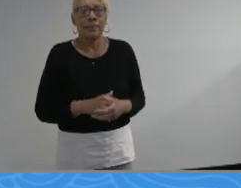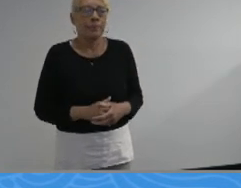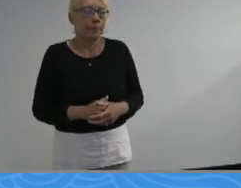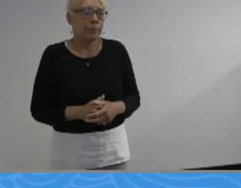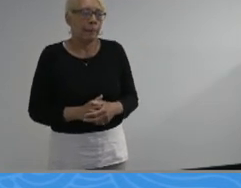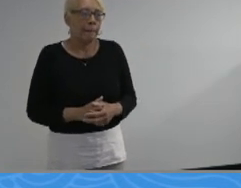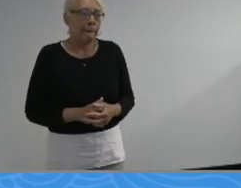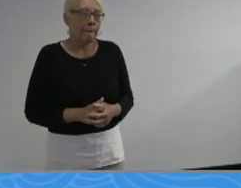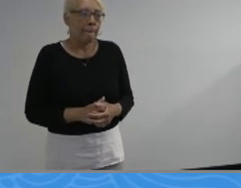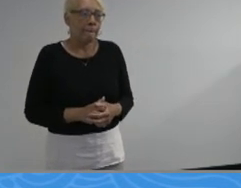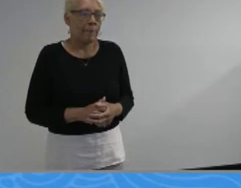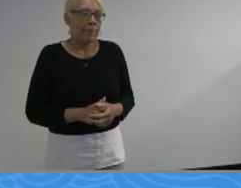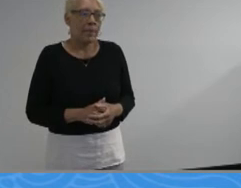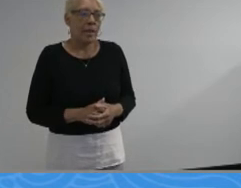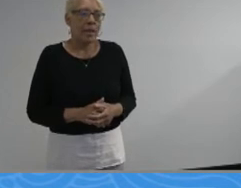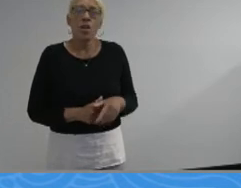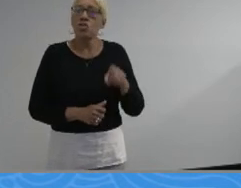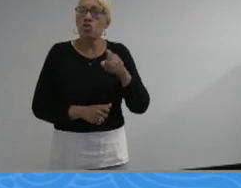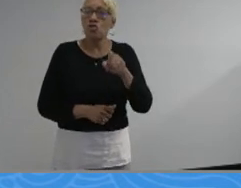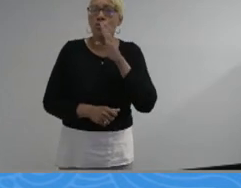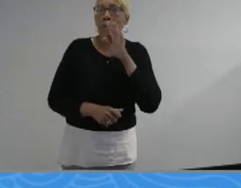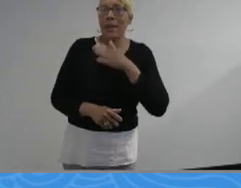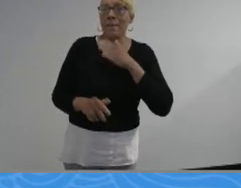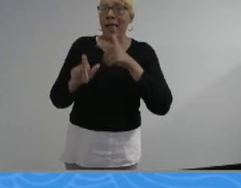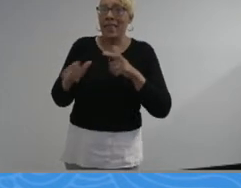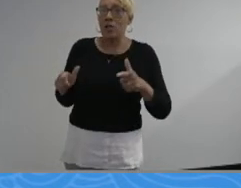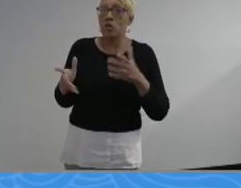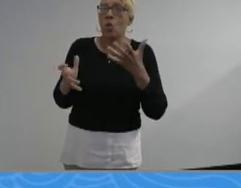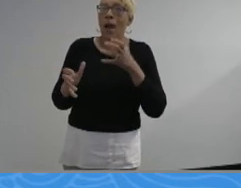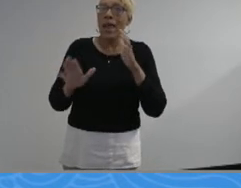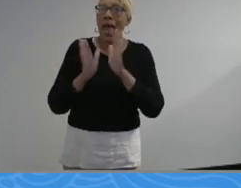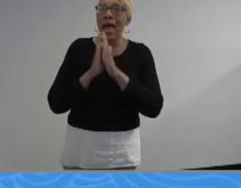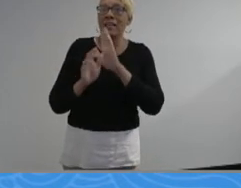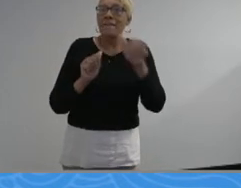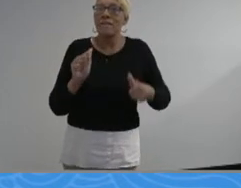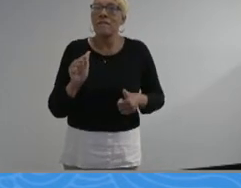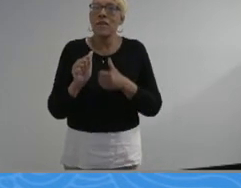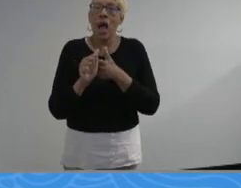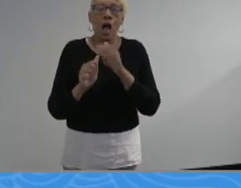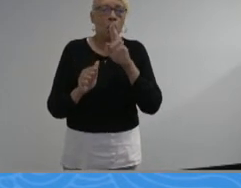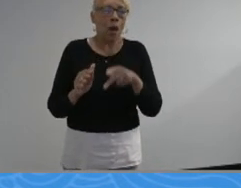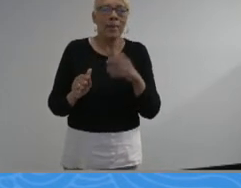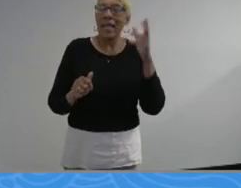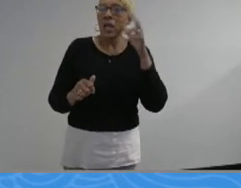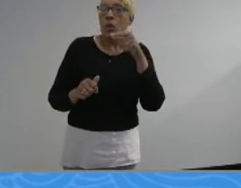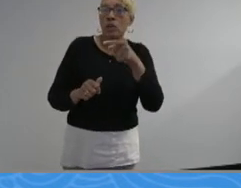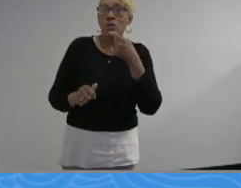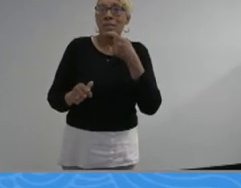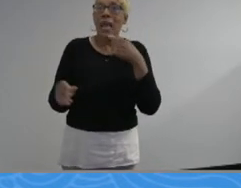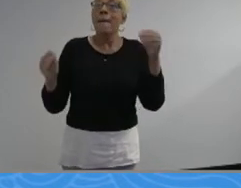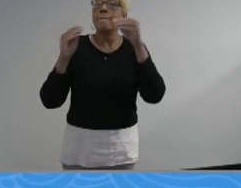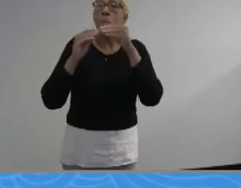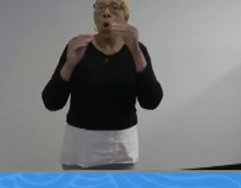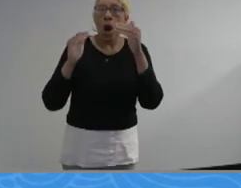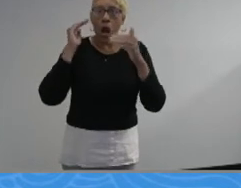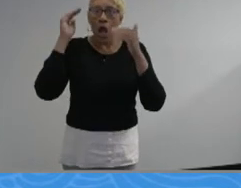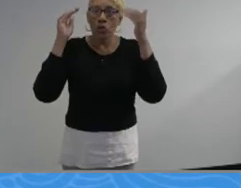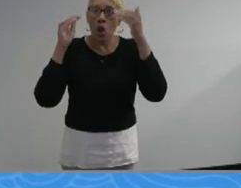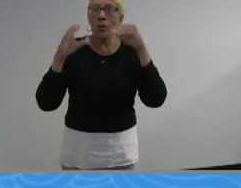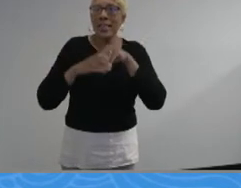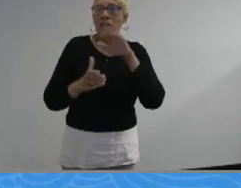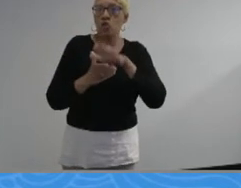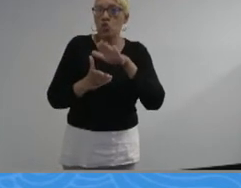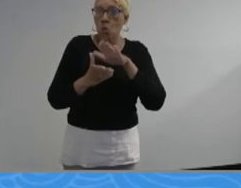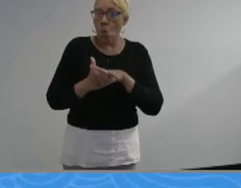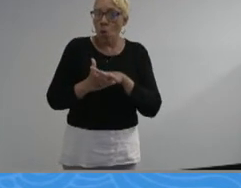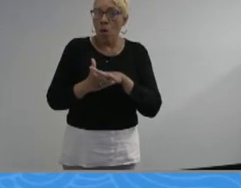Speaking my language, Dr. Howard, can I ask a follow-up more specifically? I'm hearing you say more adults in the